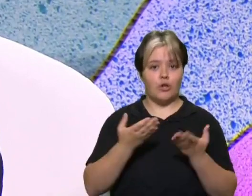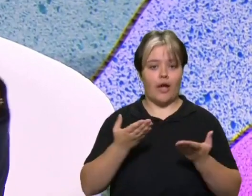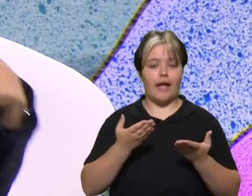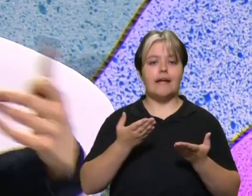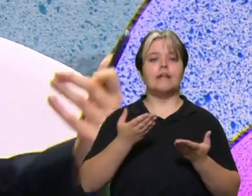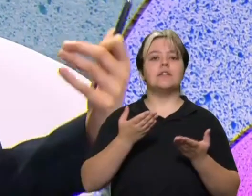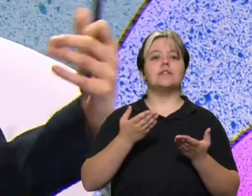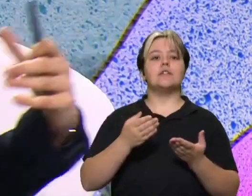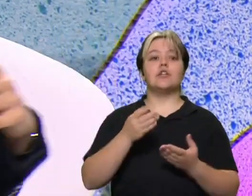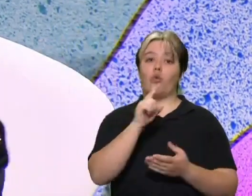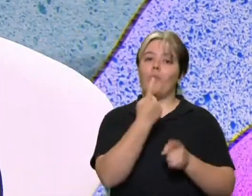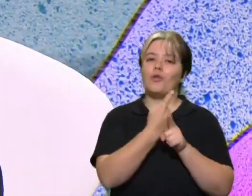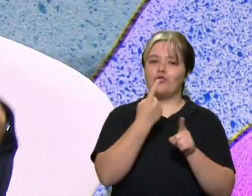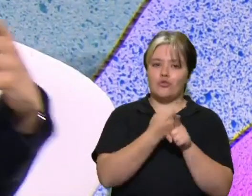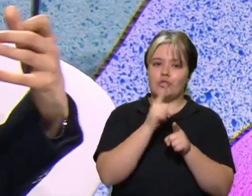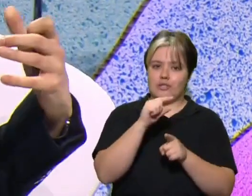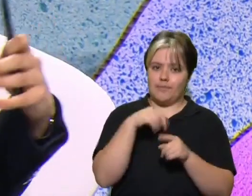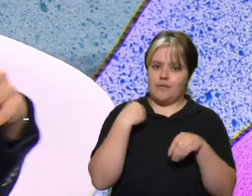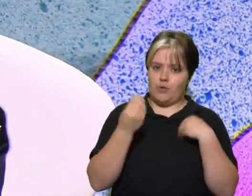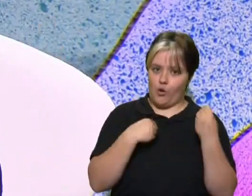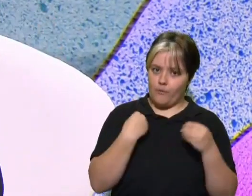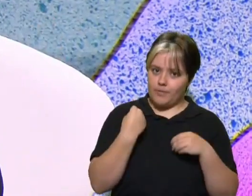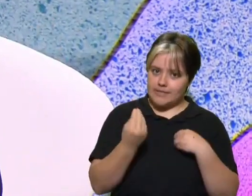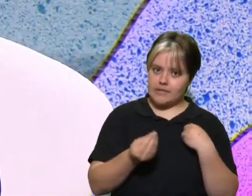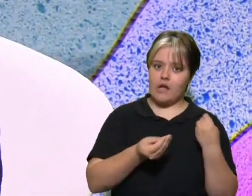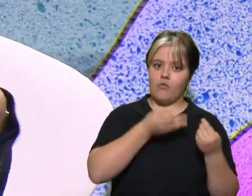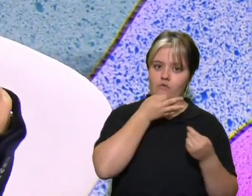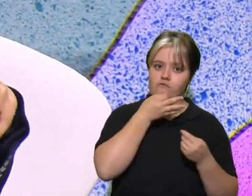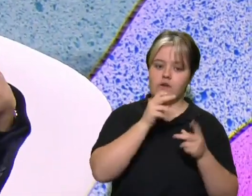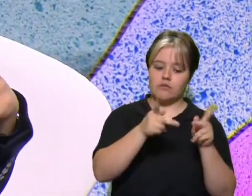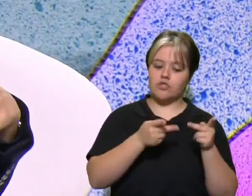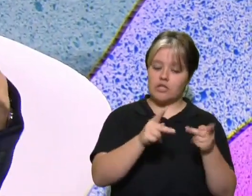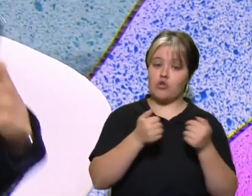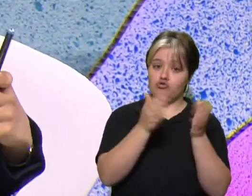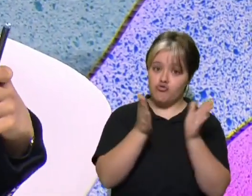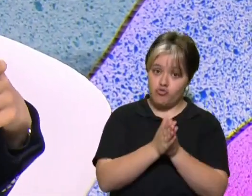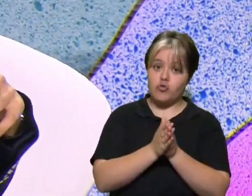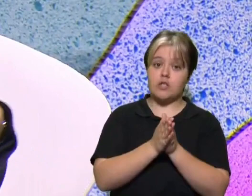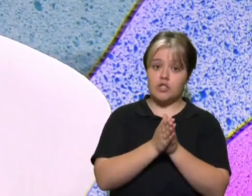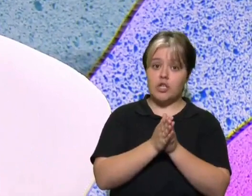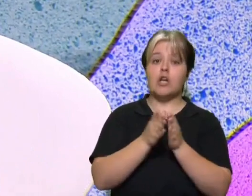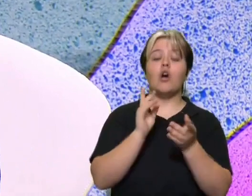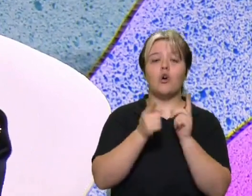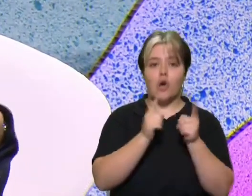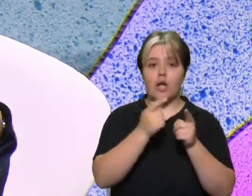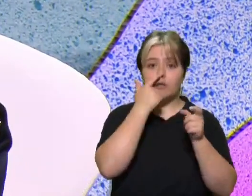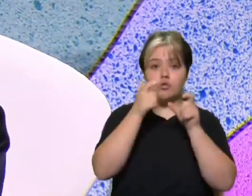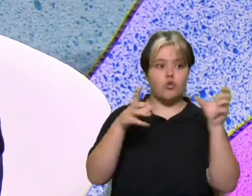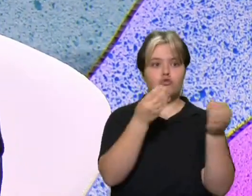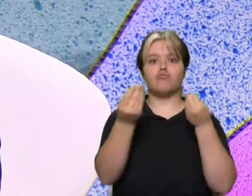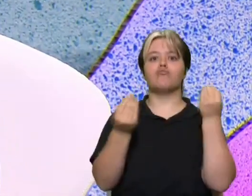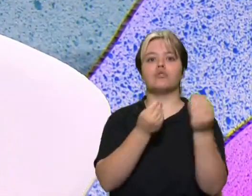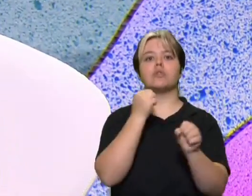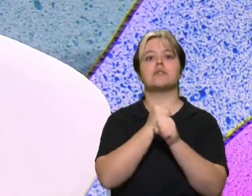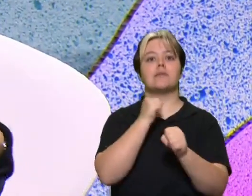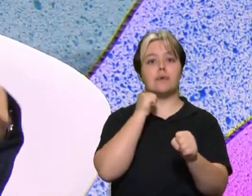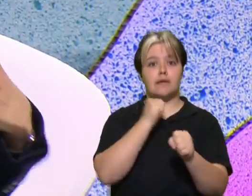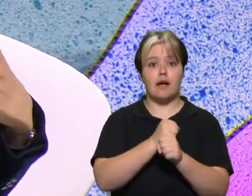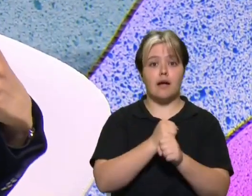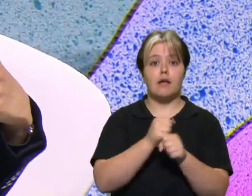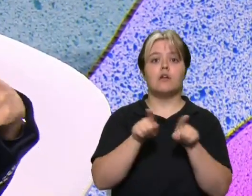problem, and this was a concern in all strategies, is to work with